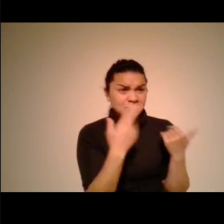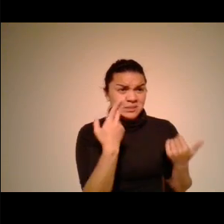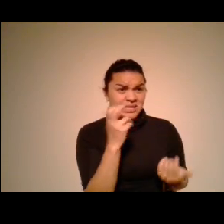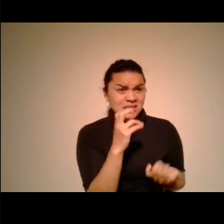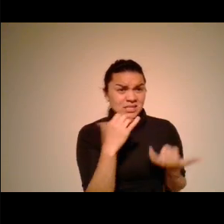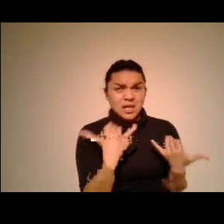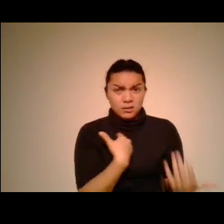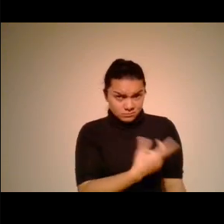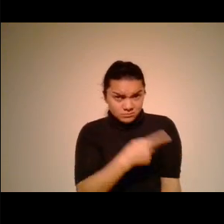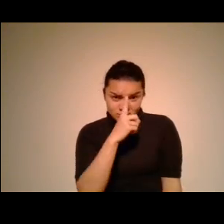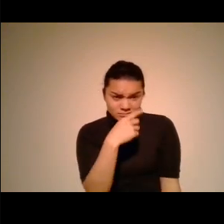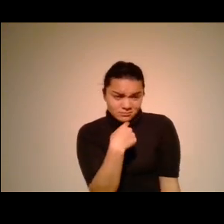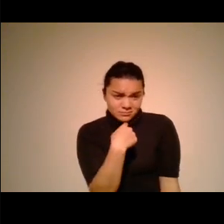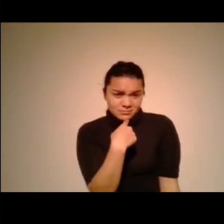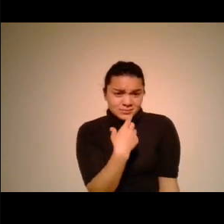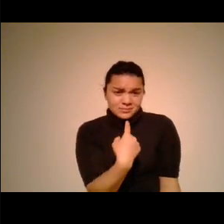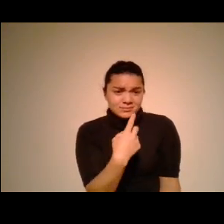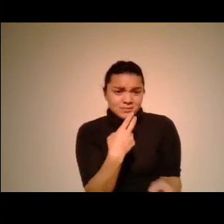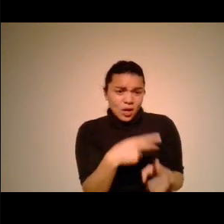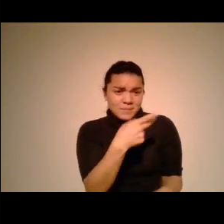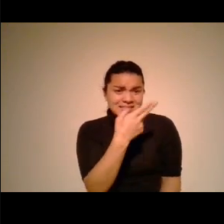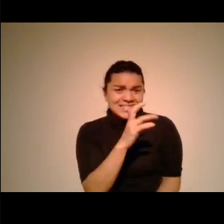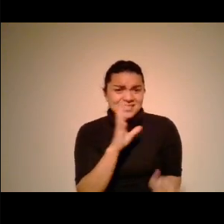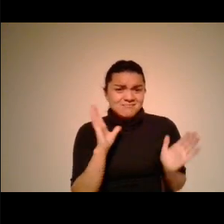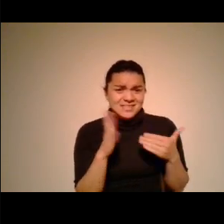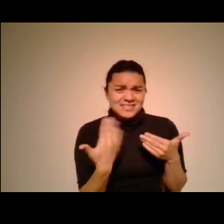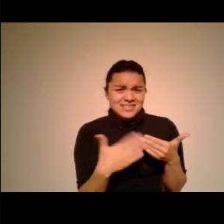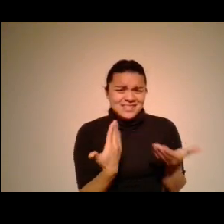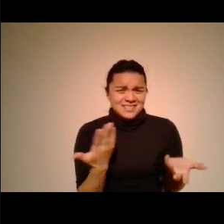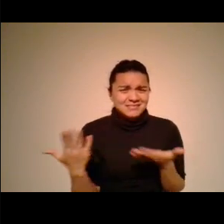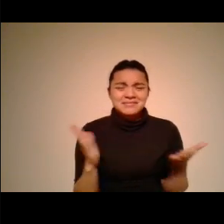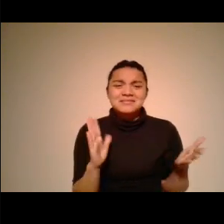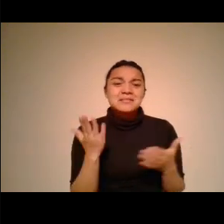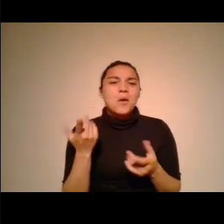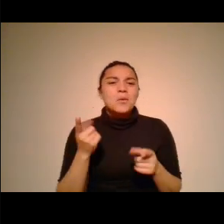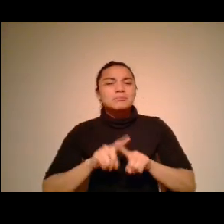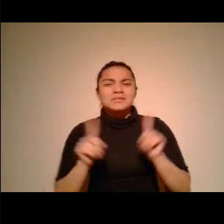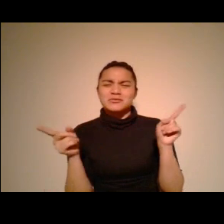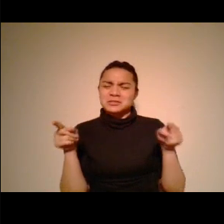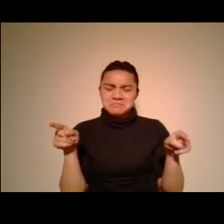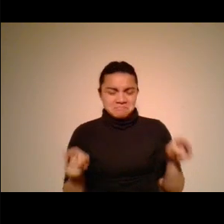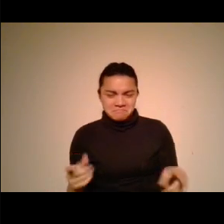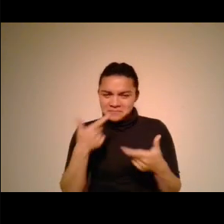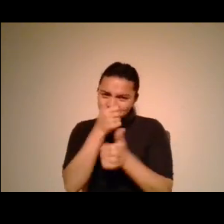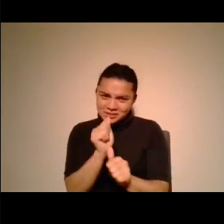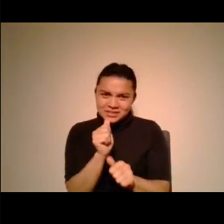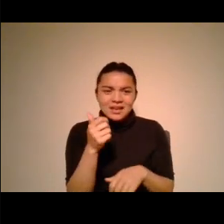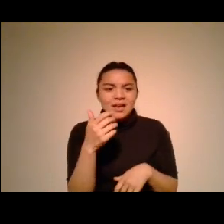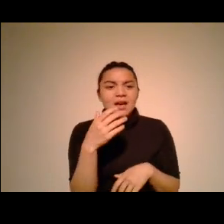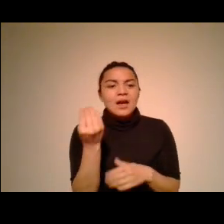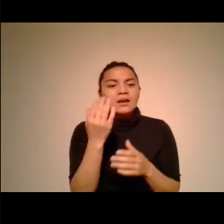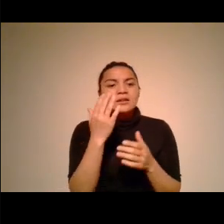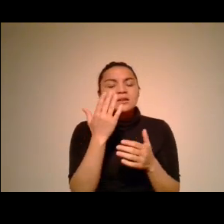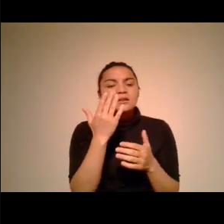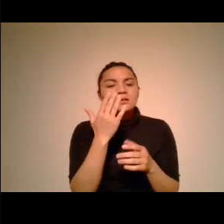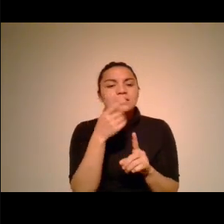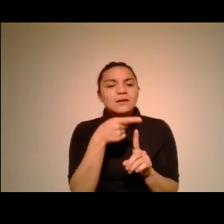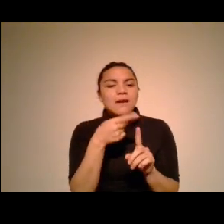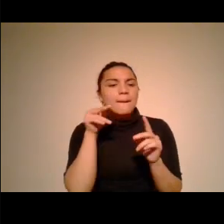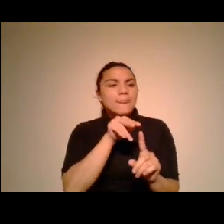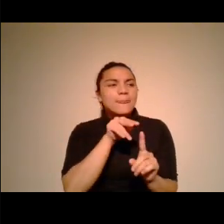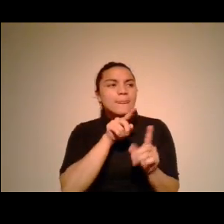people learn to change pronouns, especially over time, and also how they learn to incorporate a new pronoun into their sort